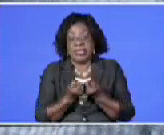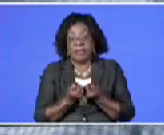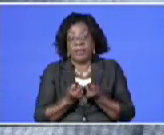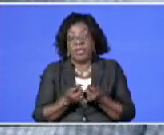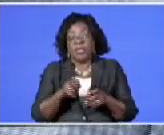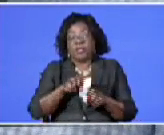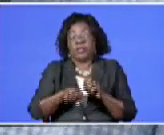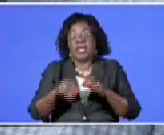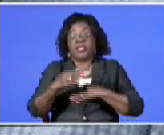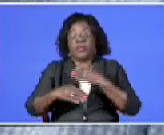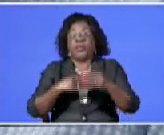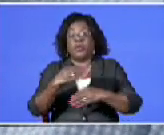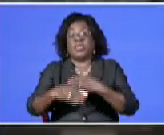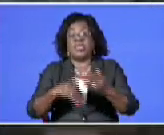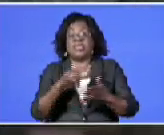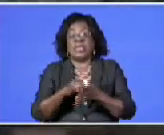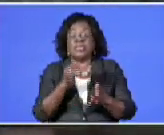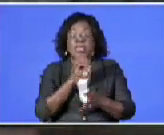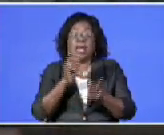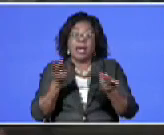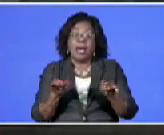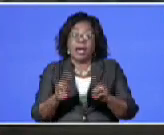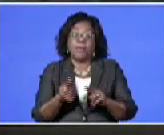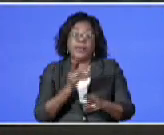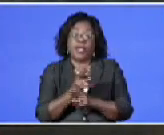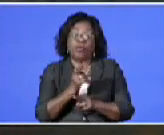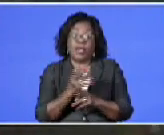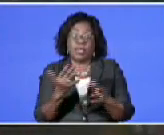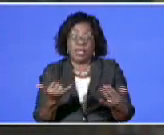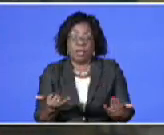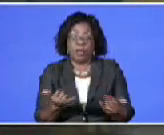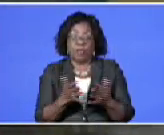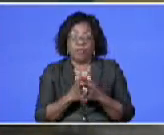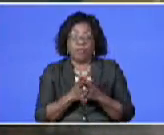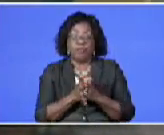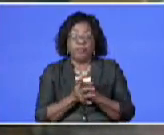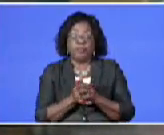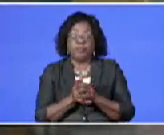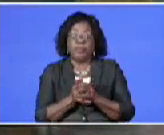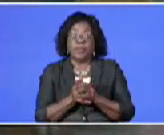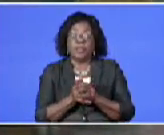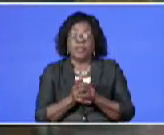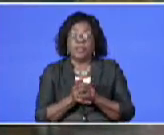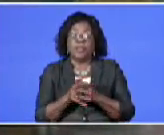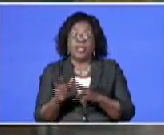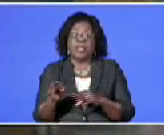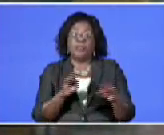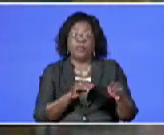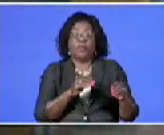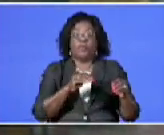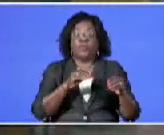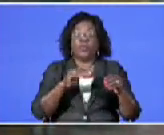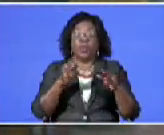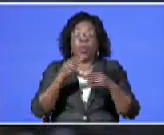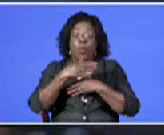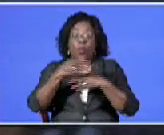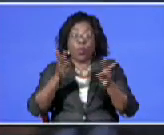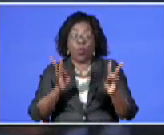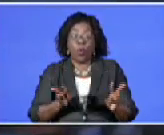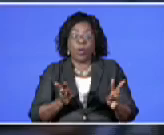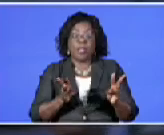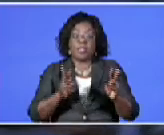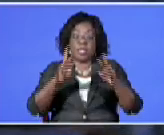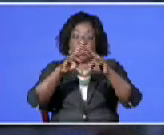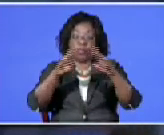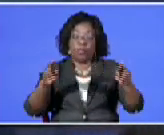the process that's happening right now. After the asbestos are removed, the walls and roofs will all come crumbling down. Once all